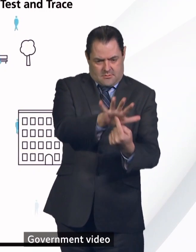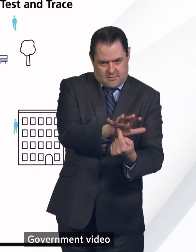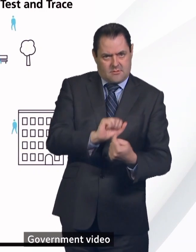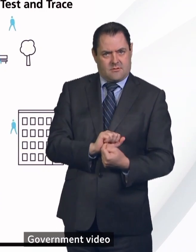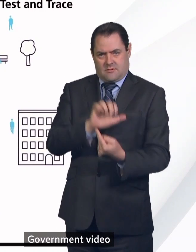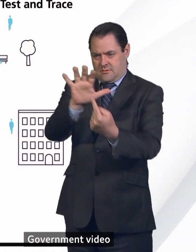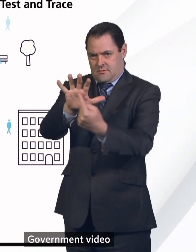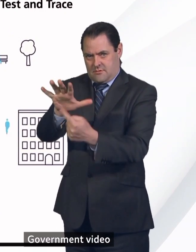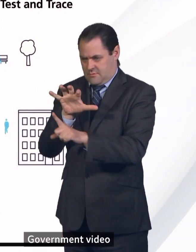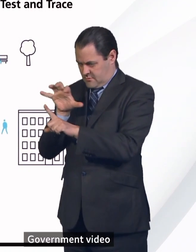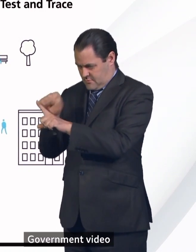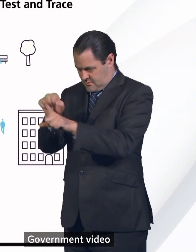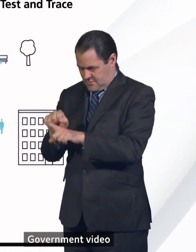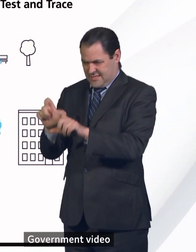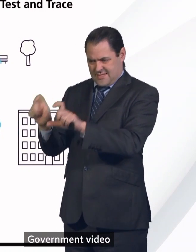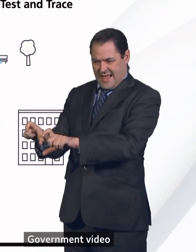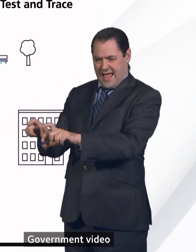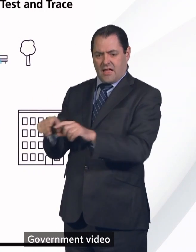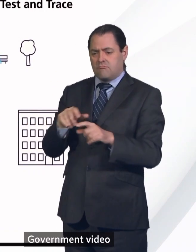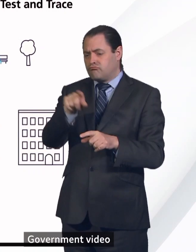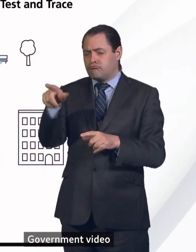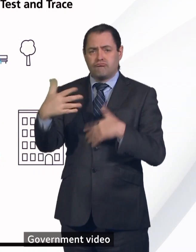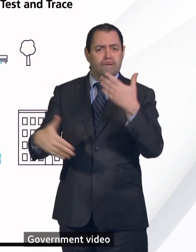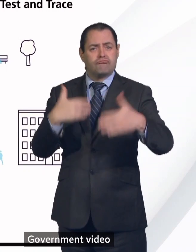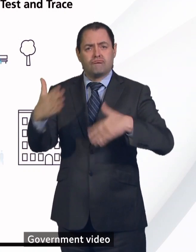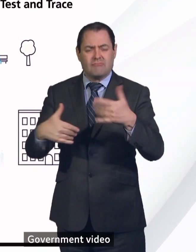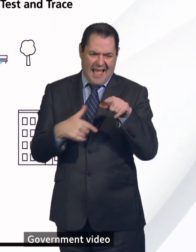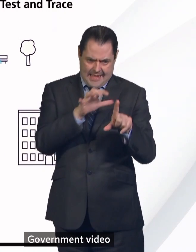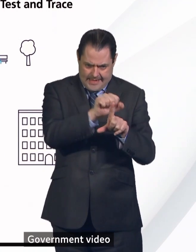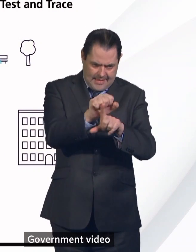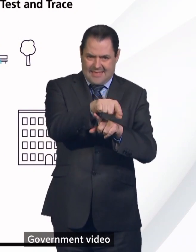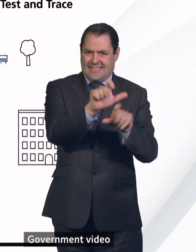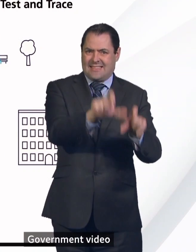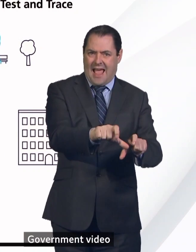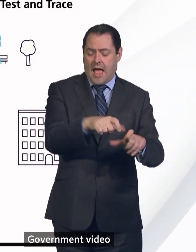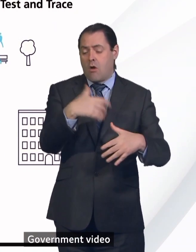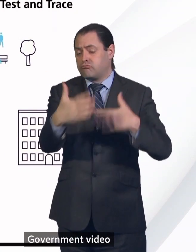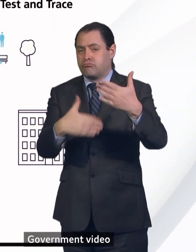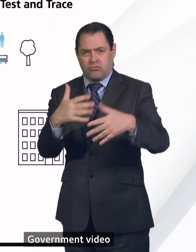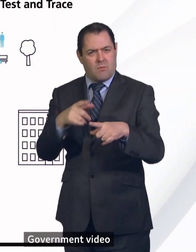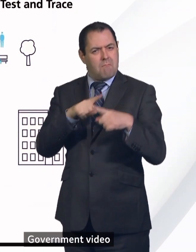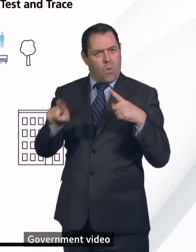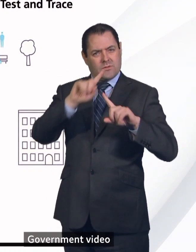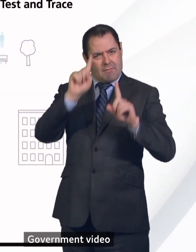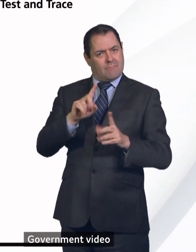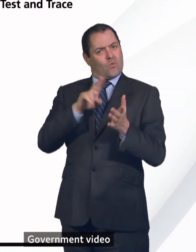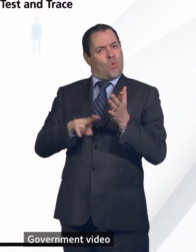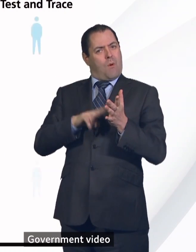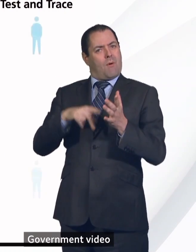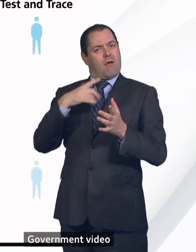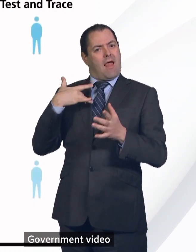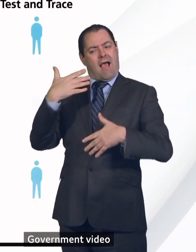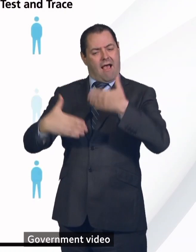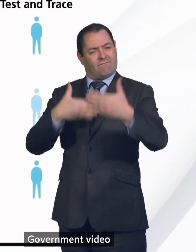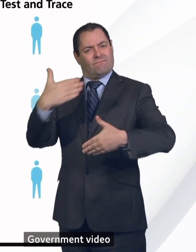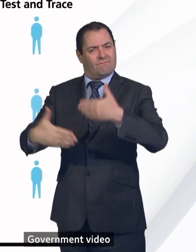detected and contained, so the vast majority of people can return to a more normal life. But we need everyone to